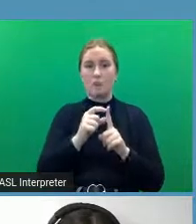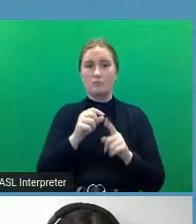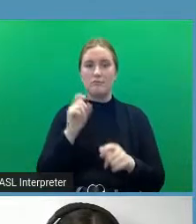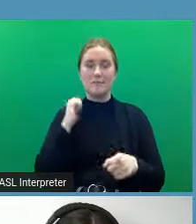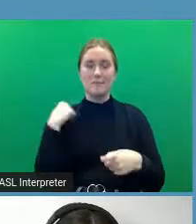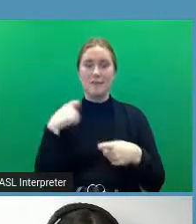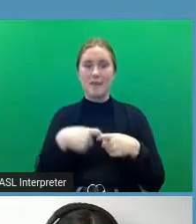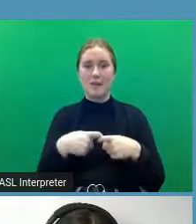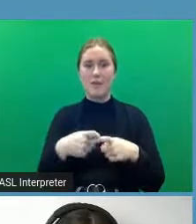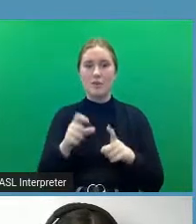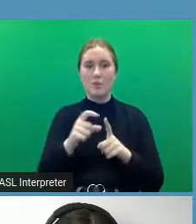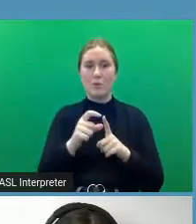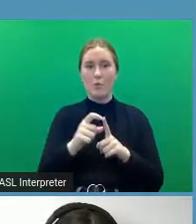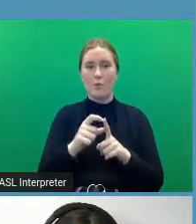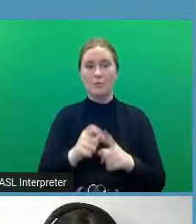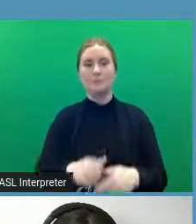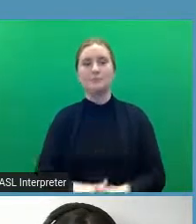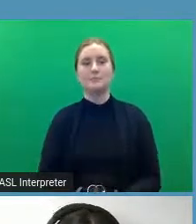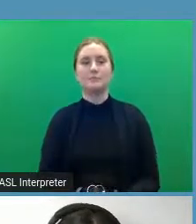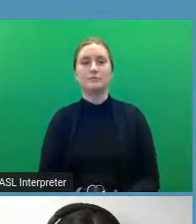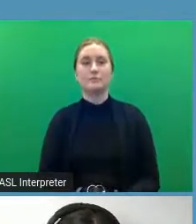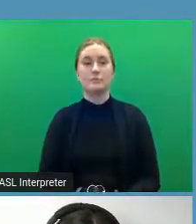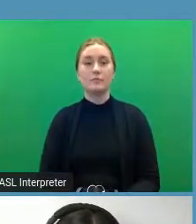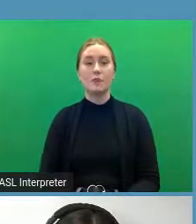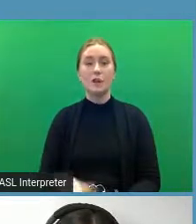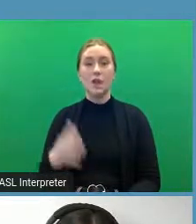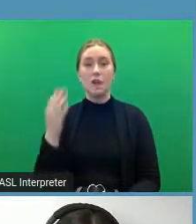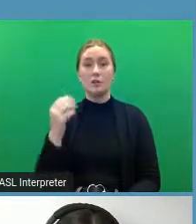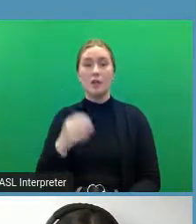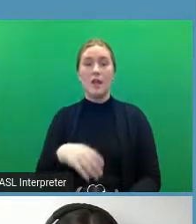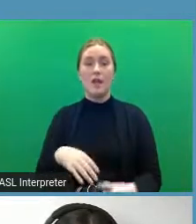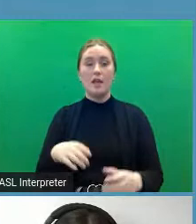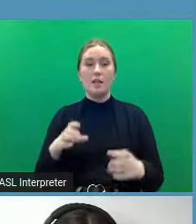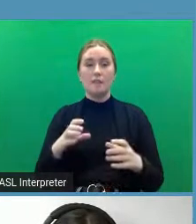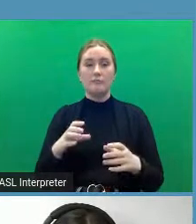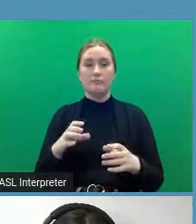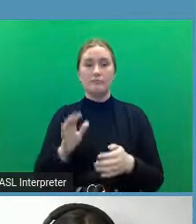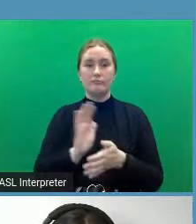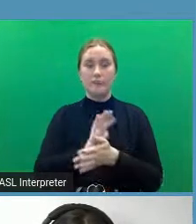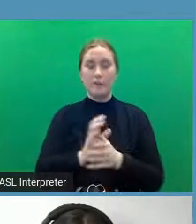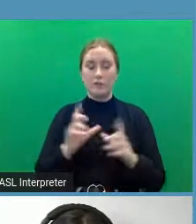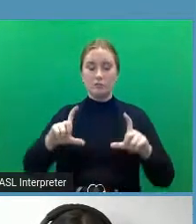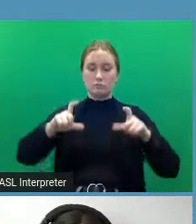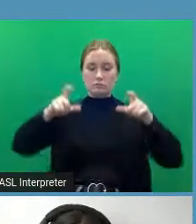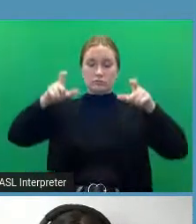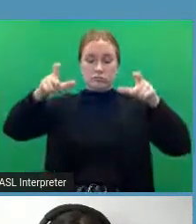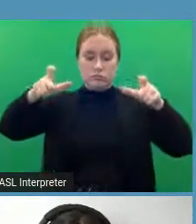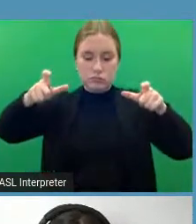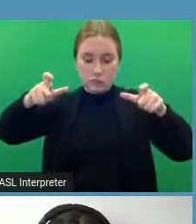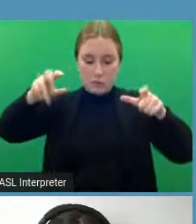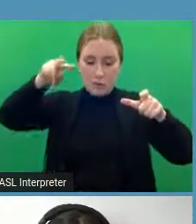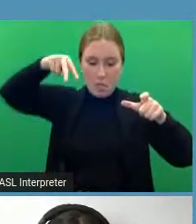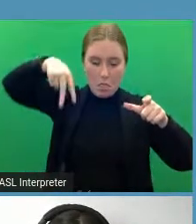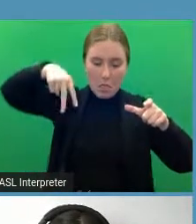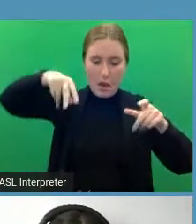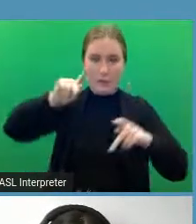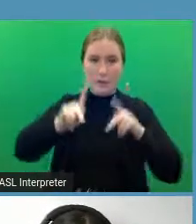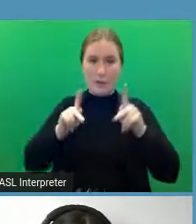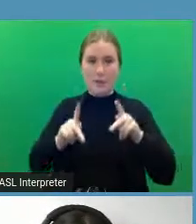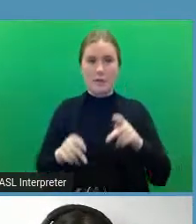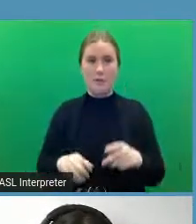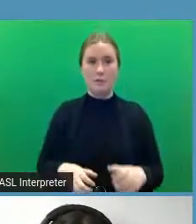so that we can read what they are spelling out with their bodies. And in this still, we